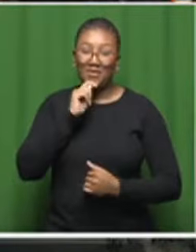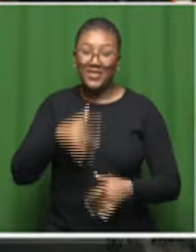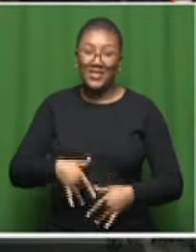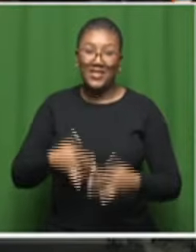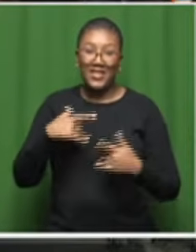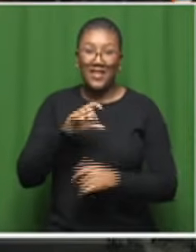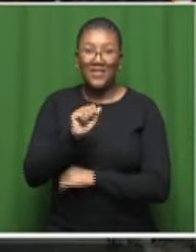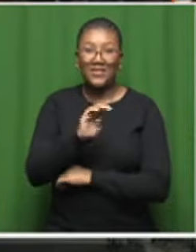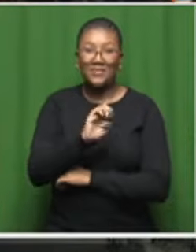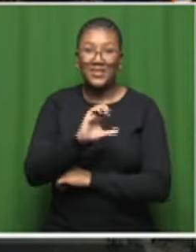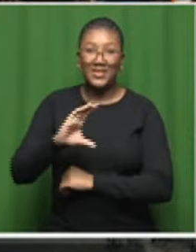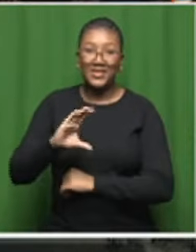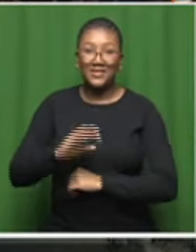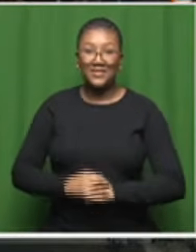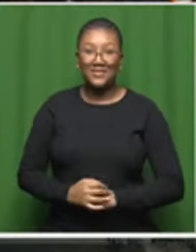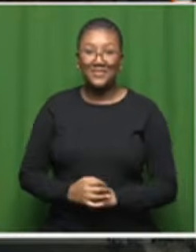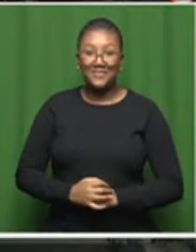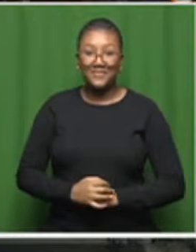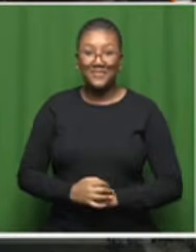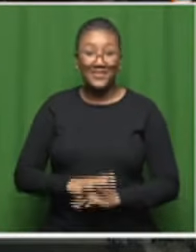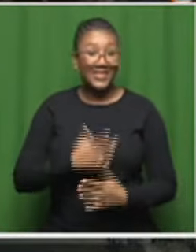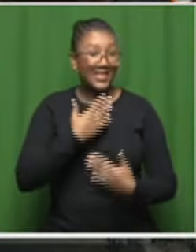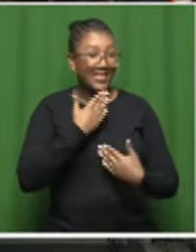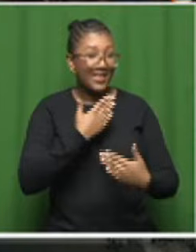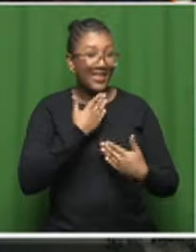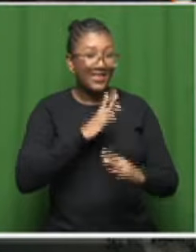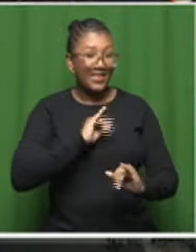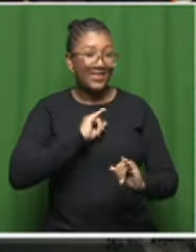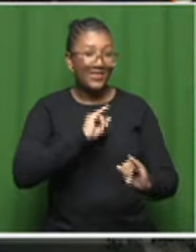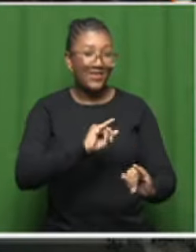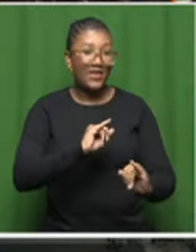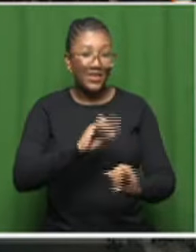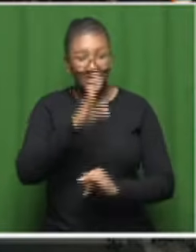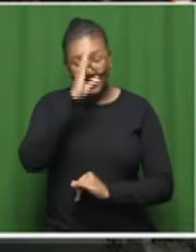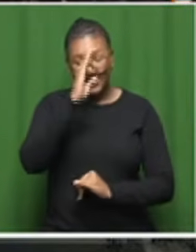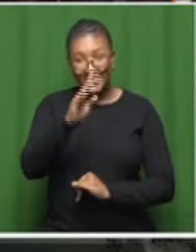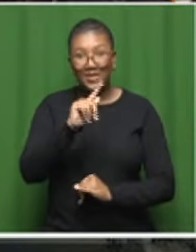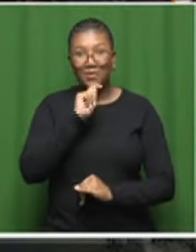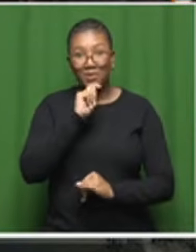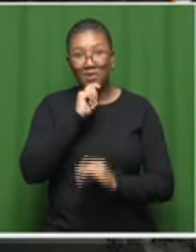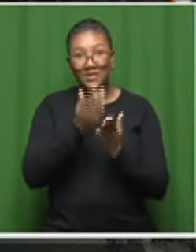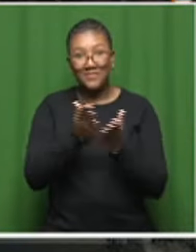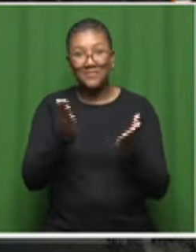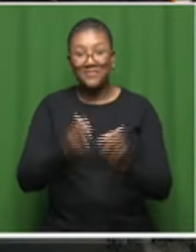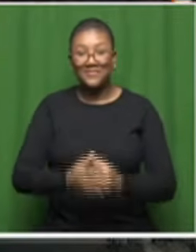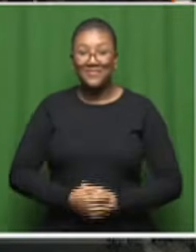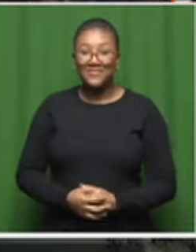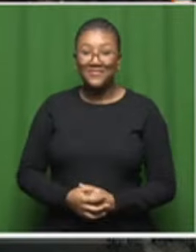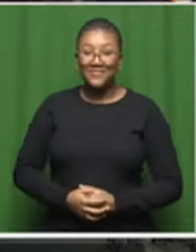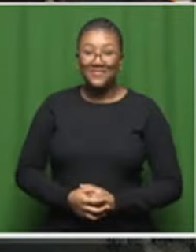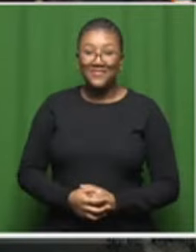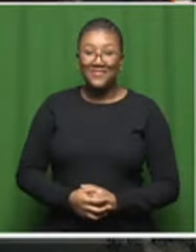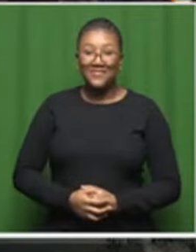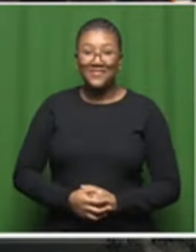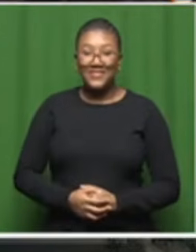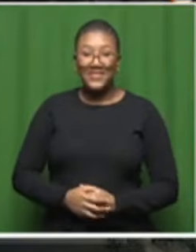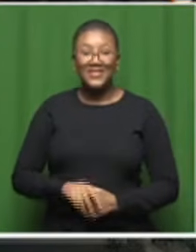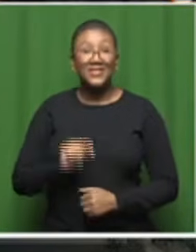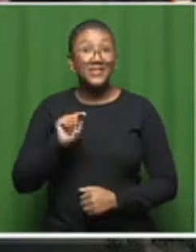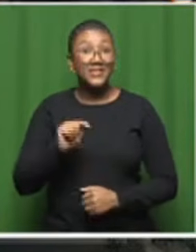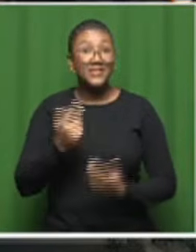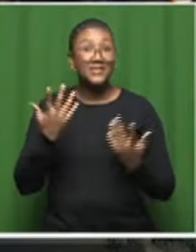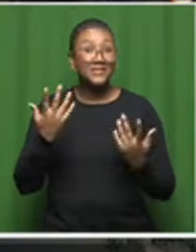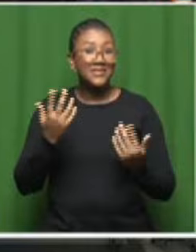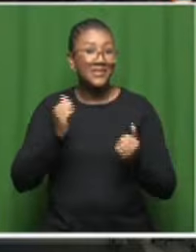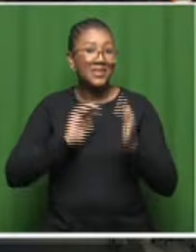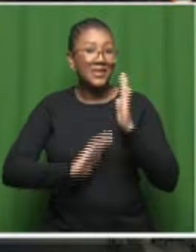here. Thank you so much for having me. Good morning. Lazarina, if you can take us back to where it